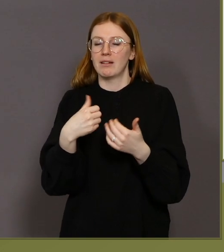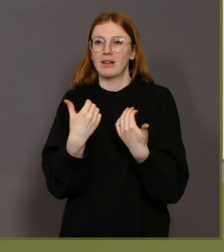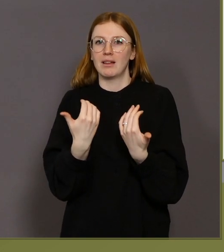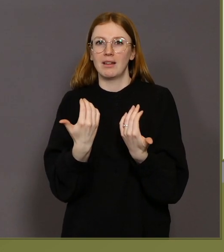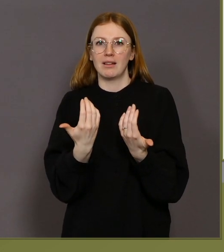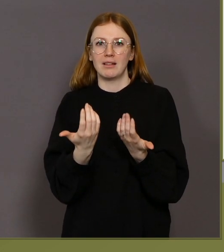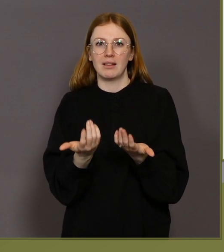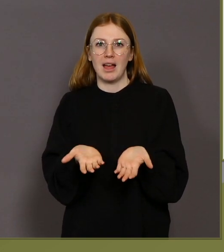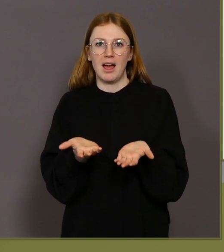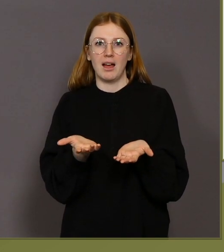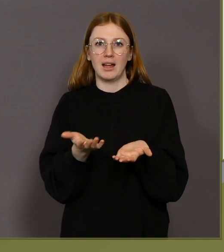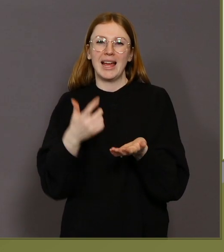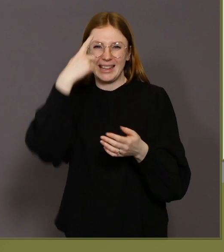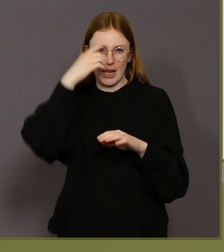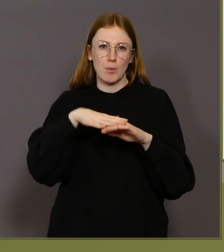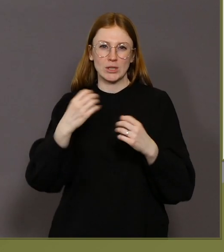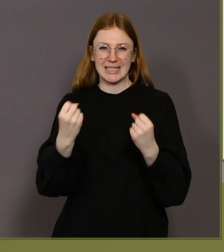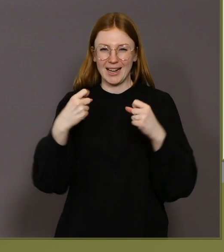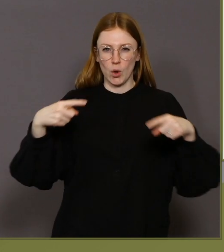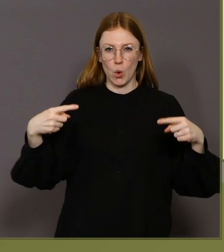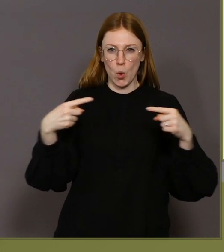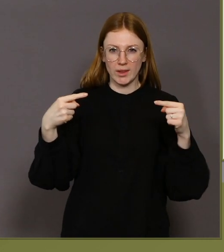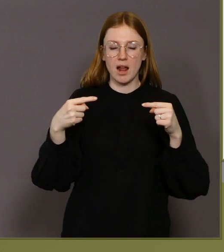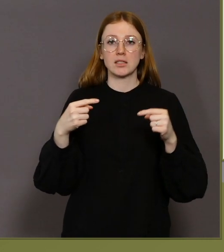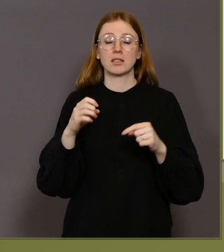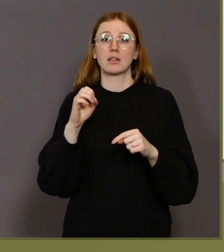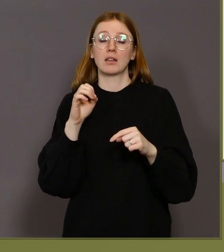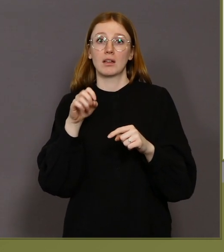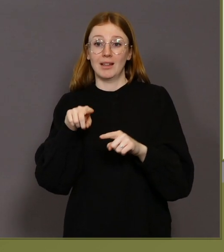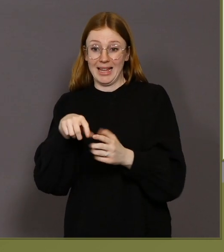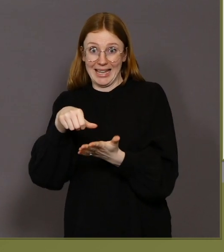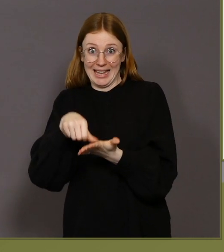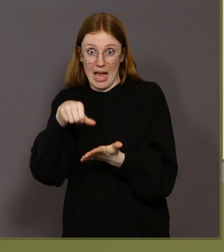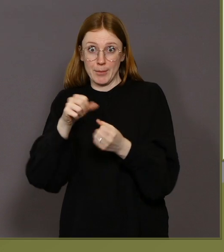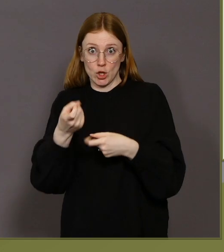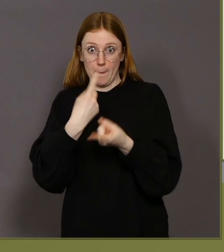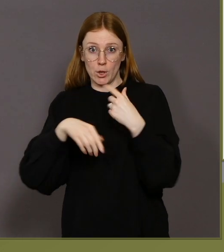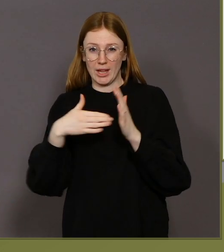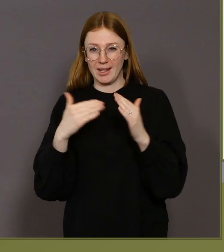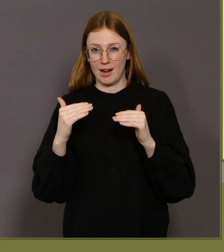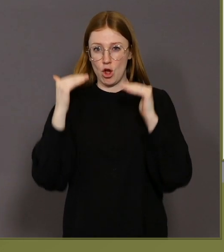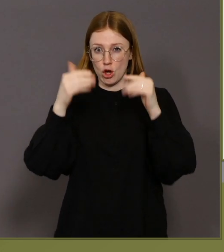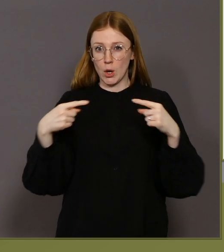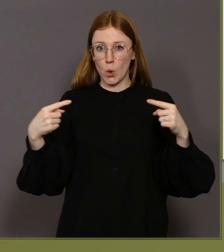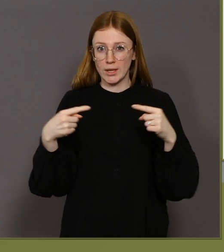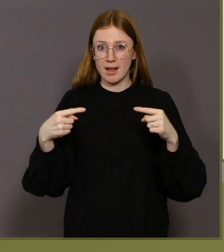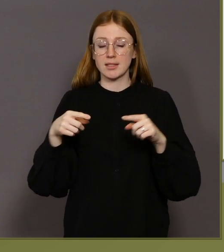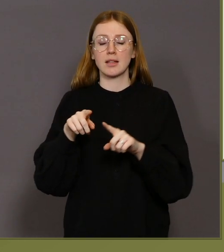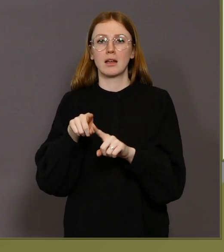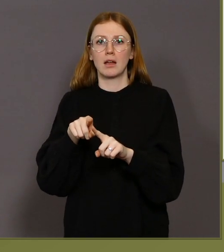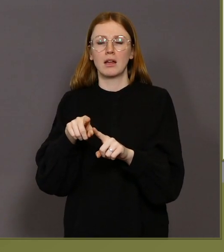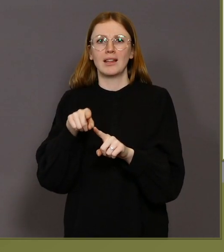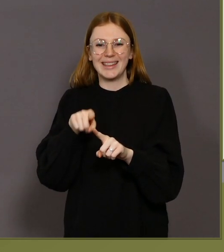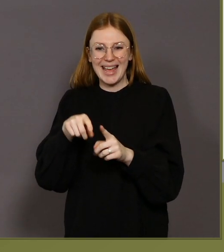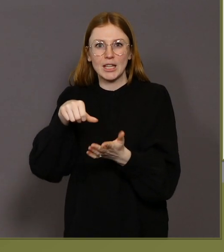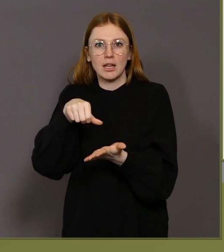stark contrast. So if you have a button that will switch to high contrast mode, don't make that in a